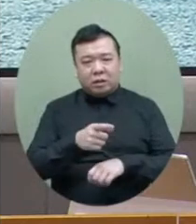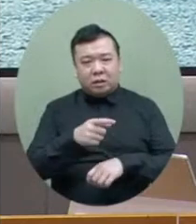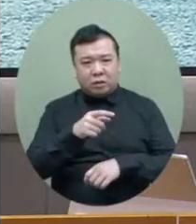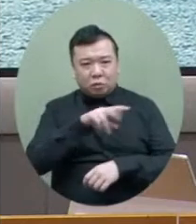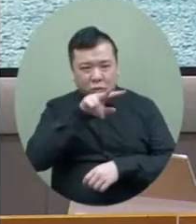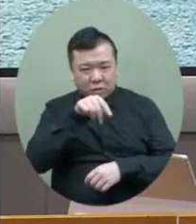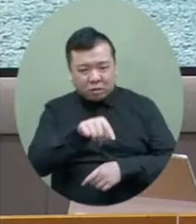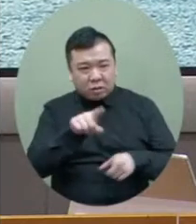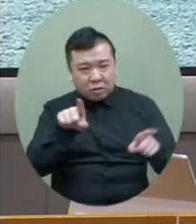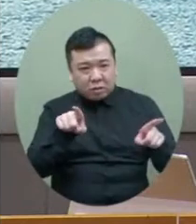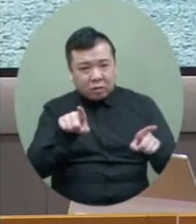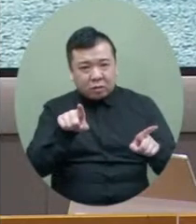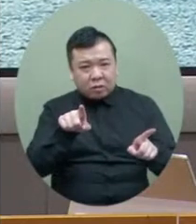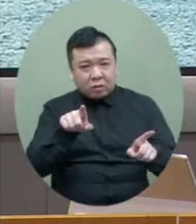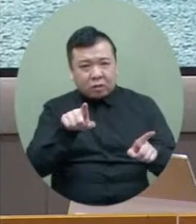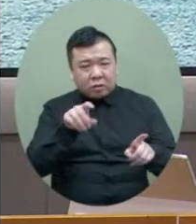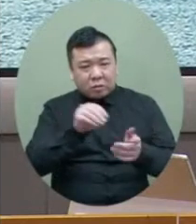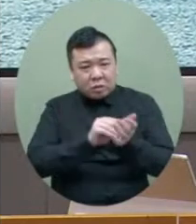So far,